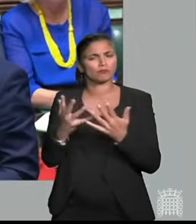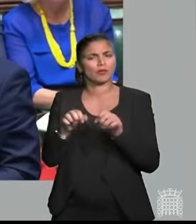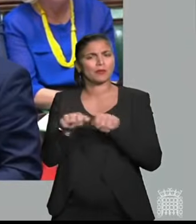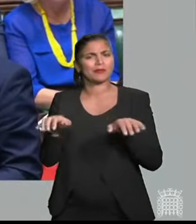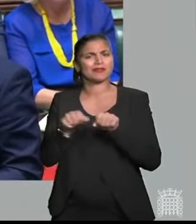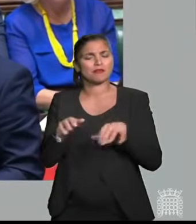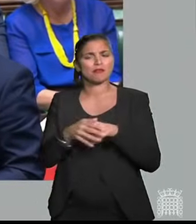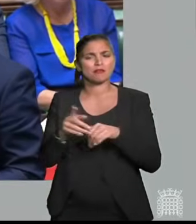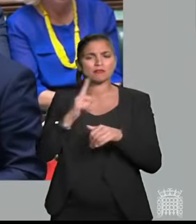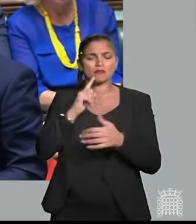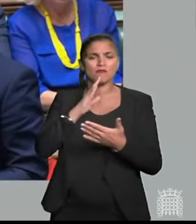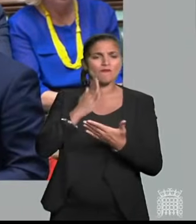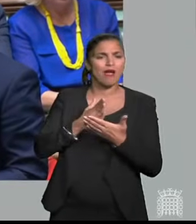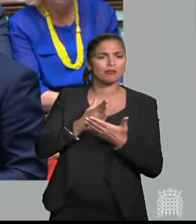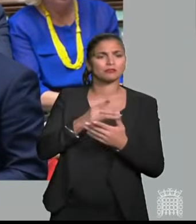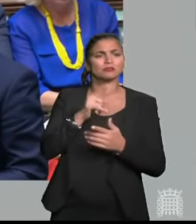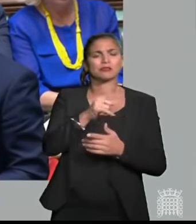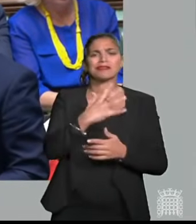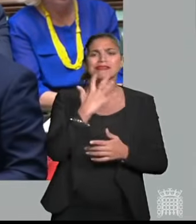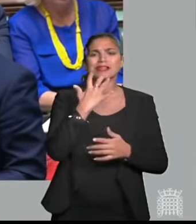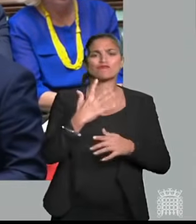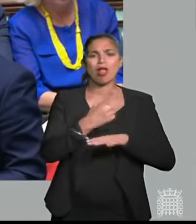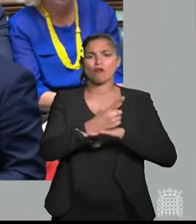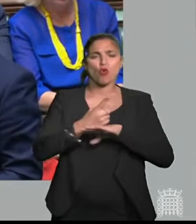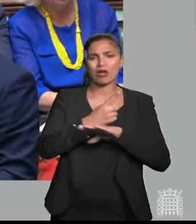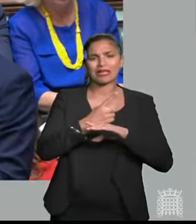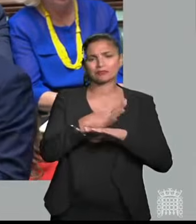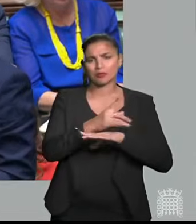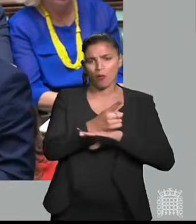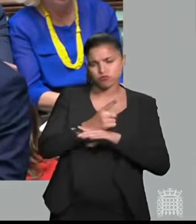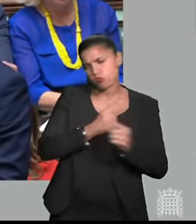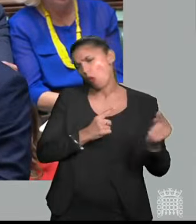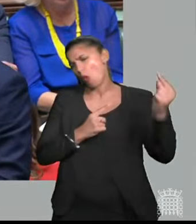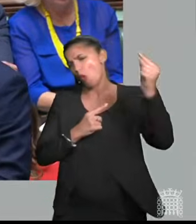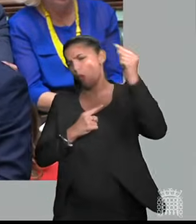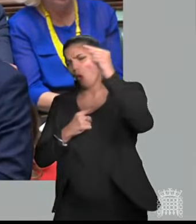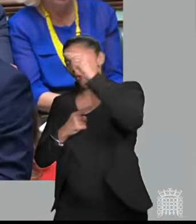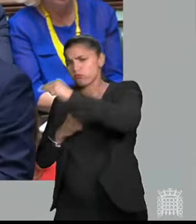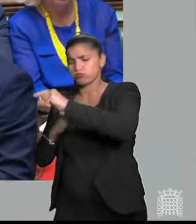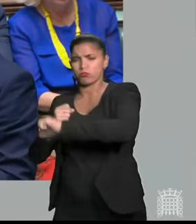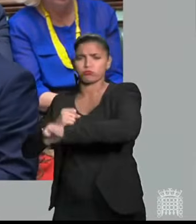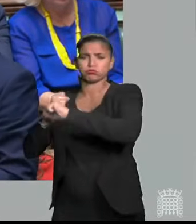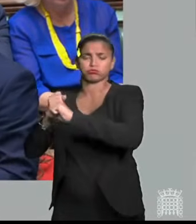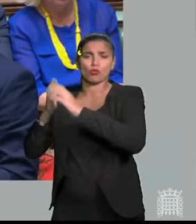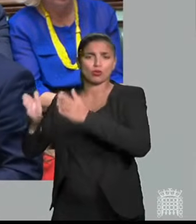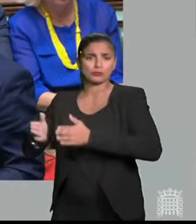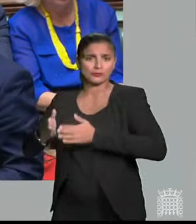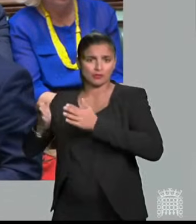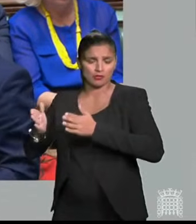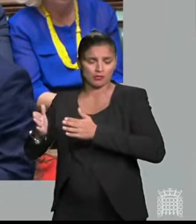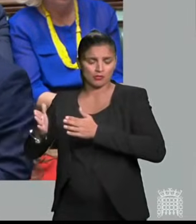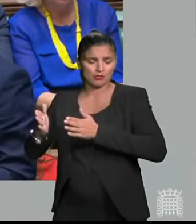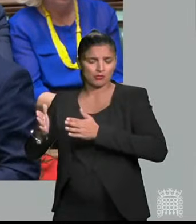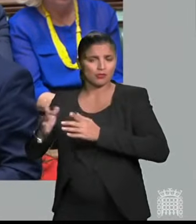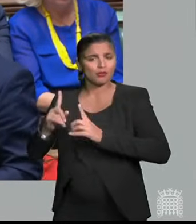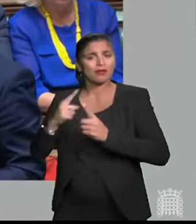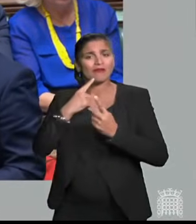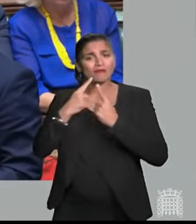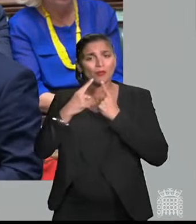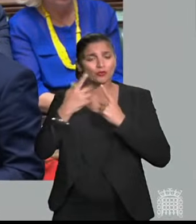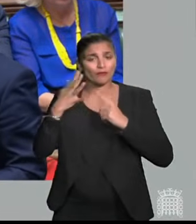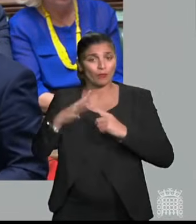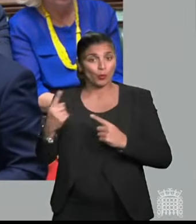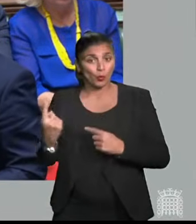it was Israeli rockets that had landed and attacked the Al-Ali hospital, relying on information supplied